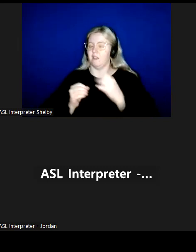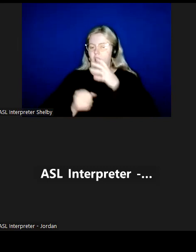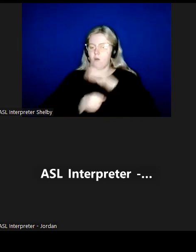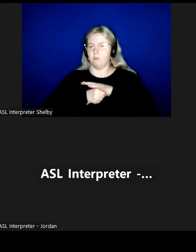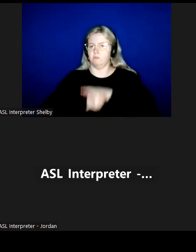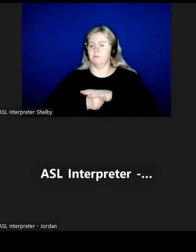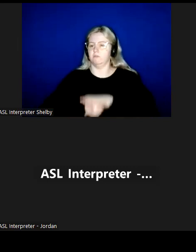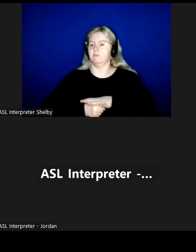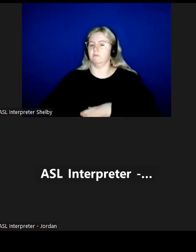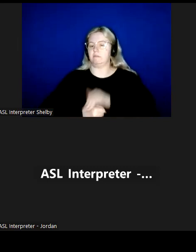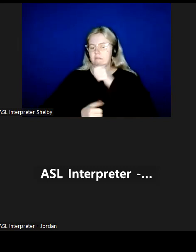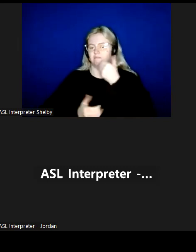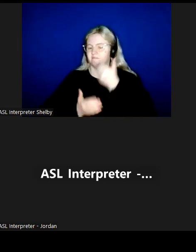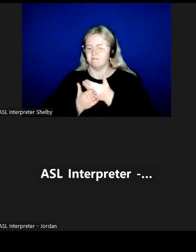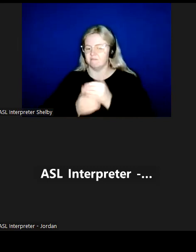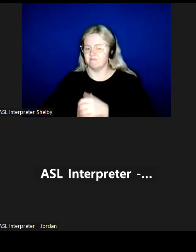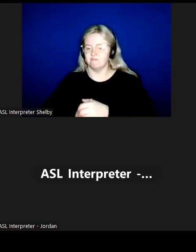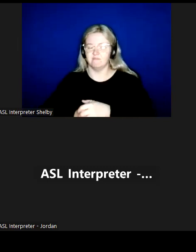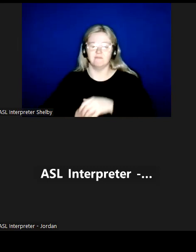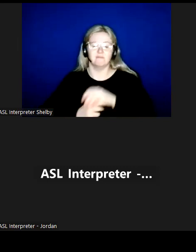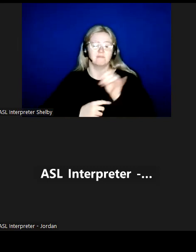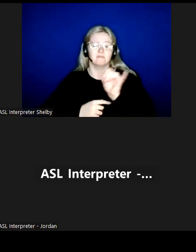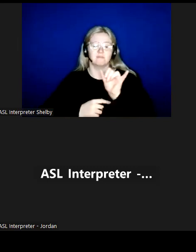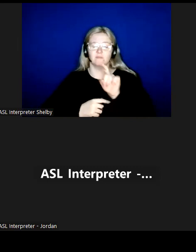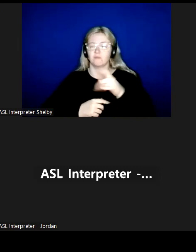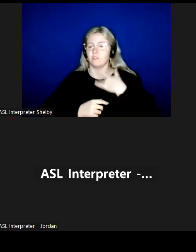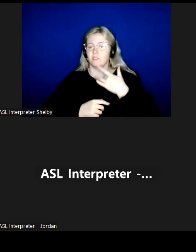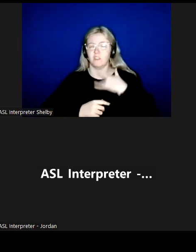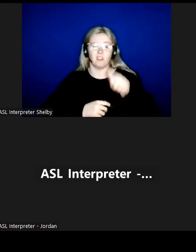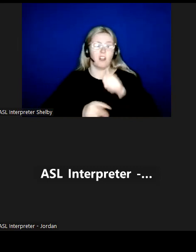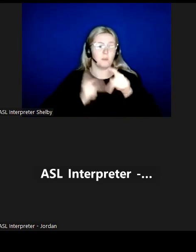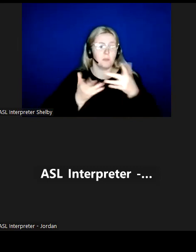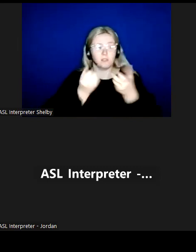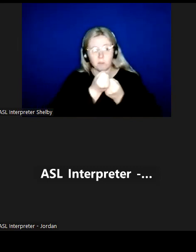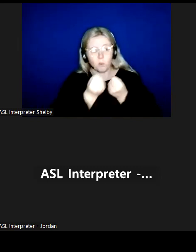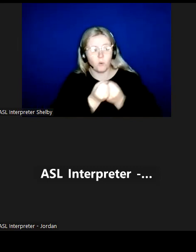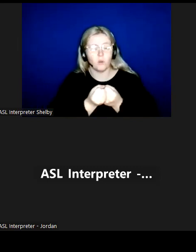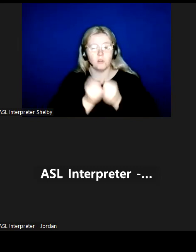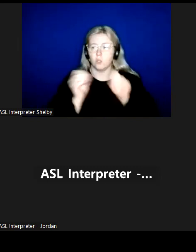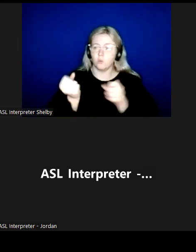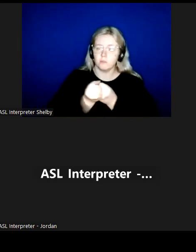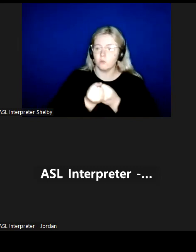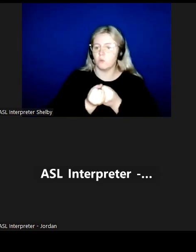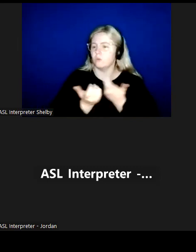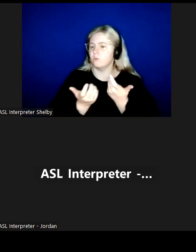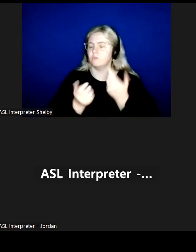Thinking about who's around you and who's helping and who's not, maybe making healthy choices for yourself around